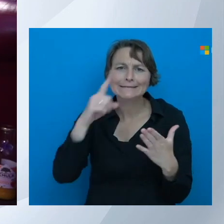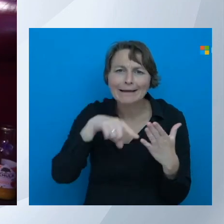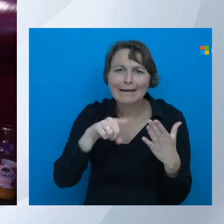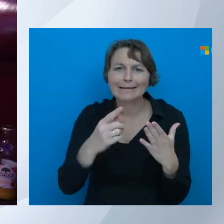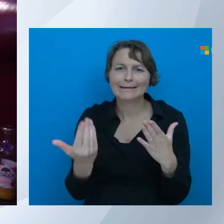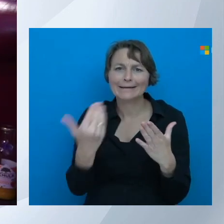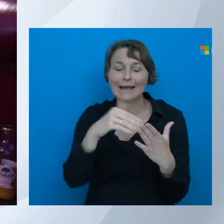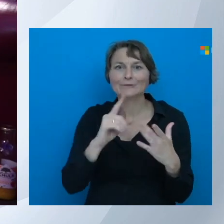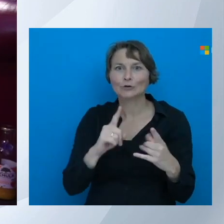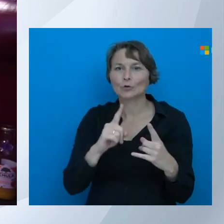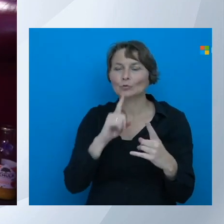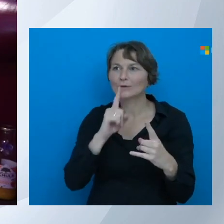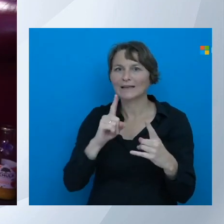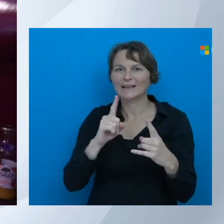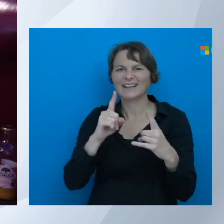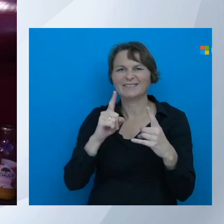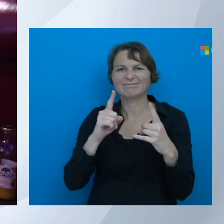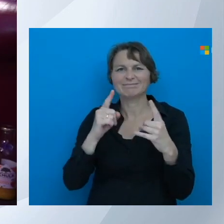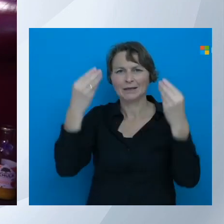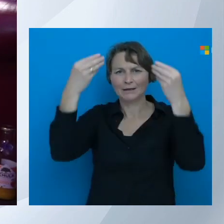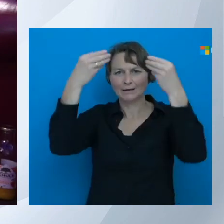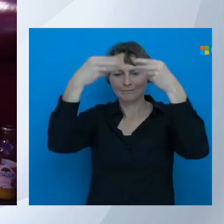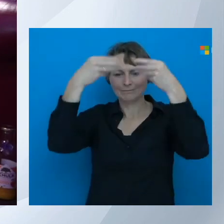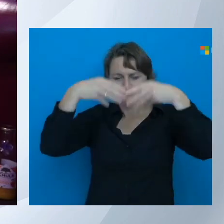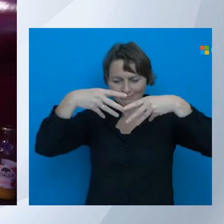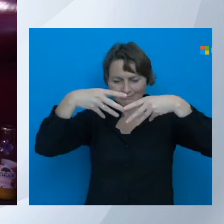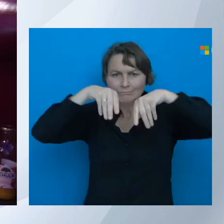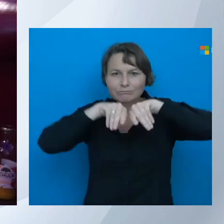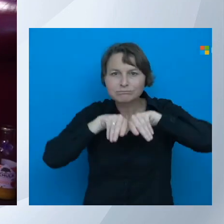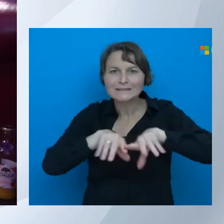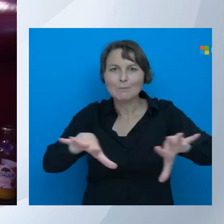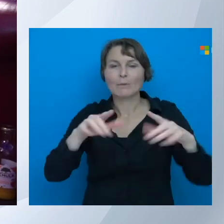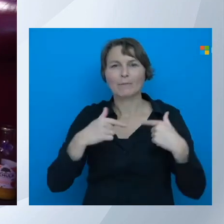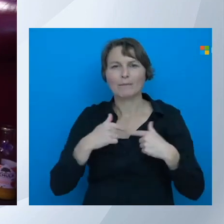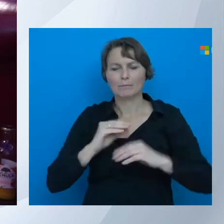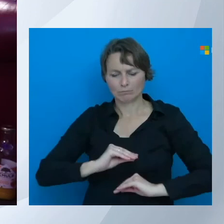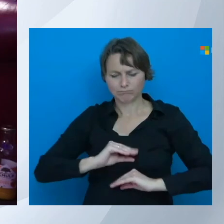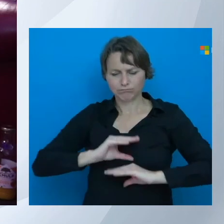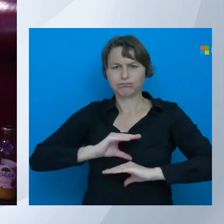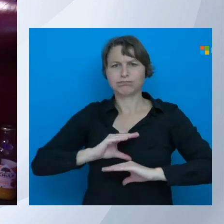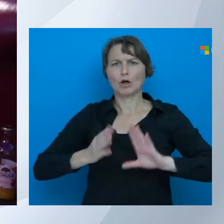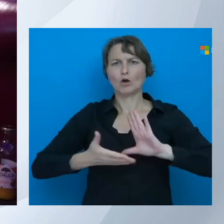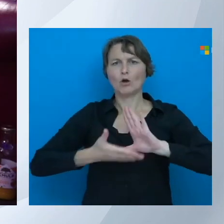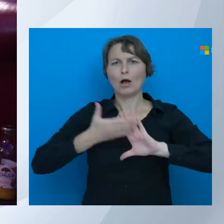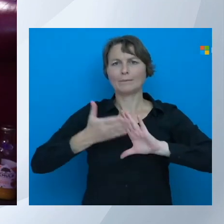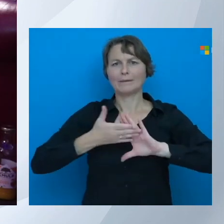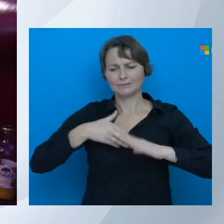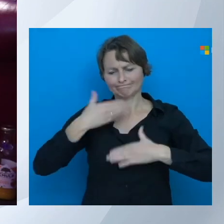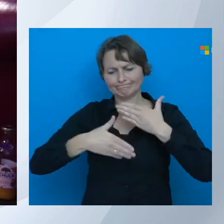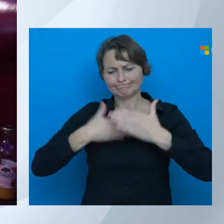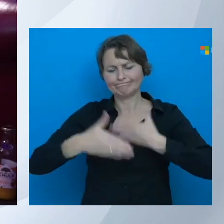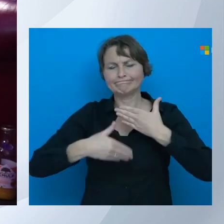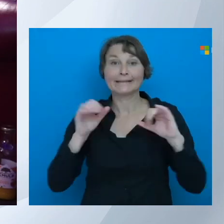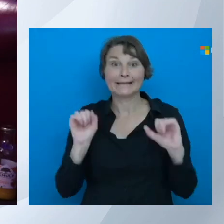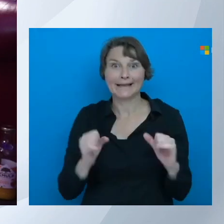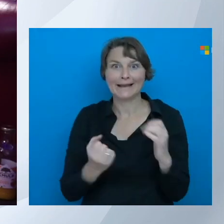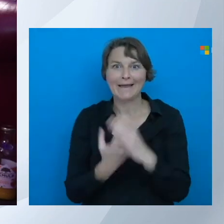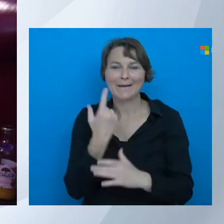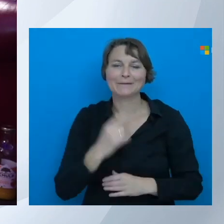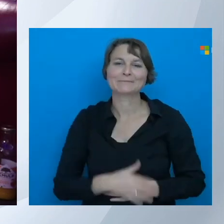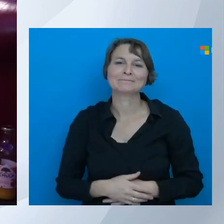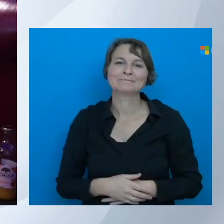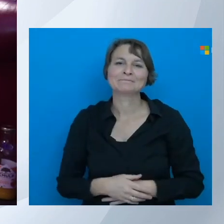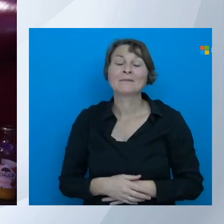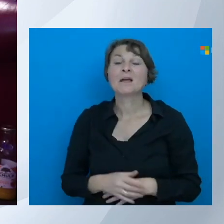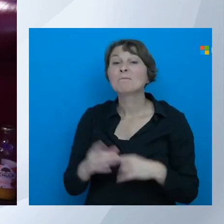deployment, because I need to grow confident in automation. Yeah. But if you asked, for instance, my girlfriend,